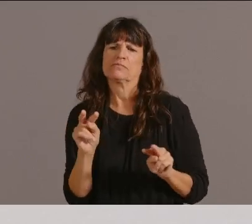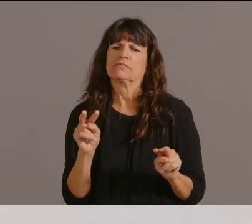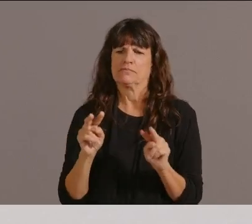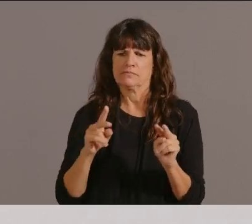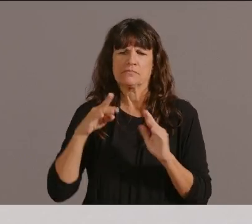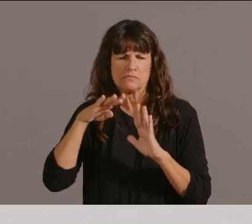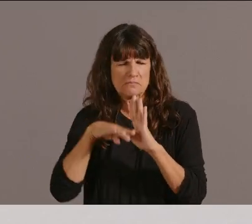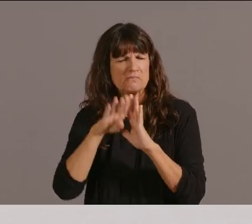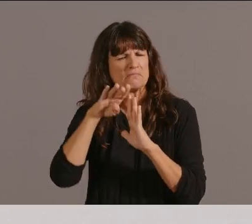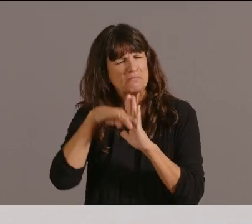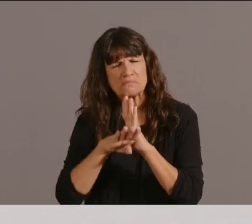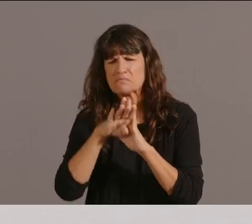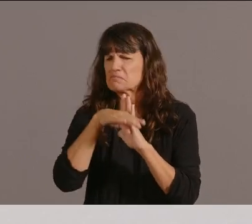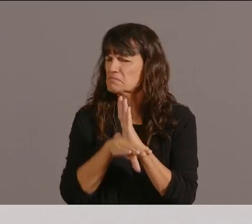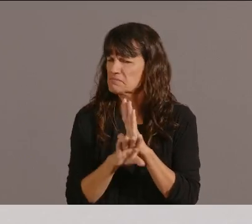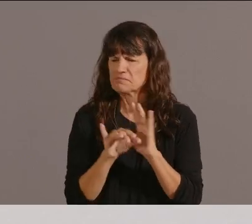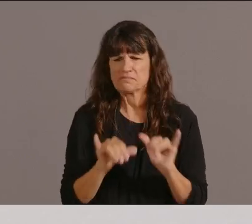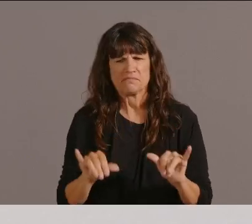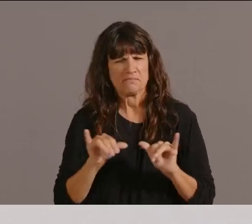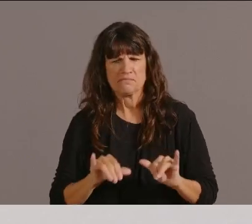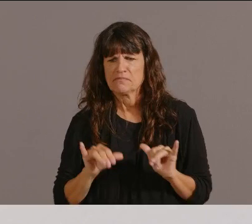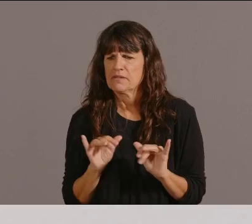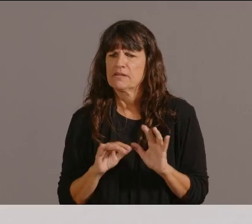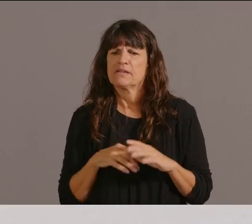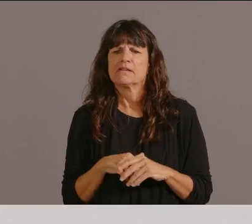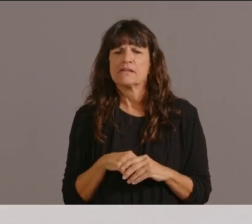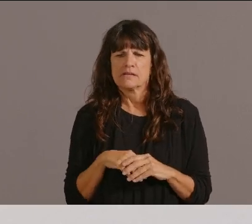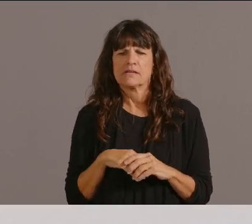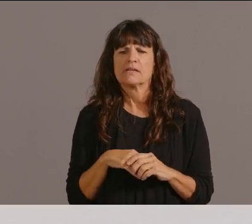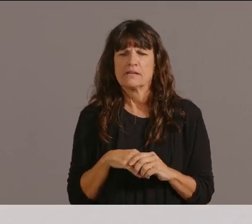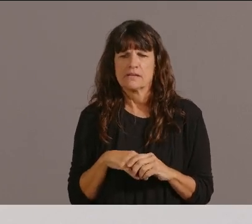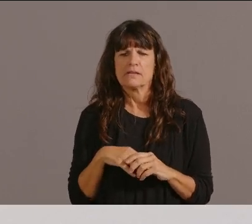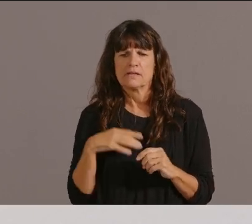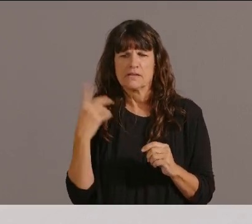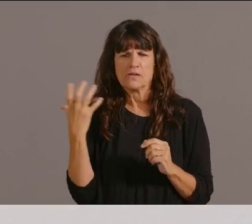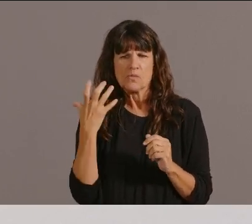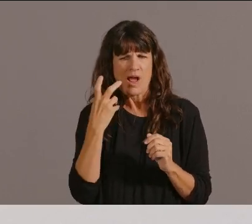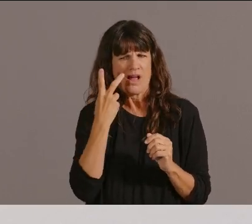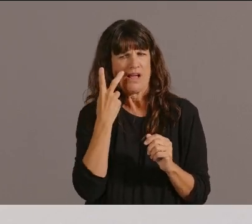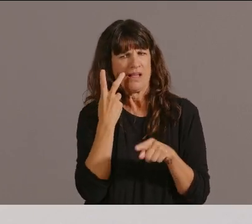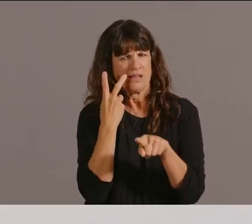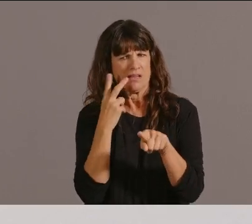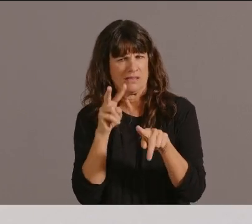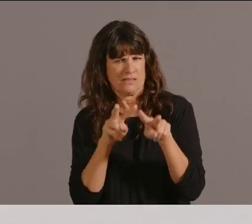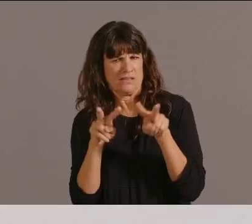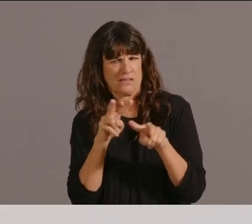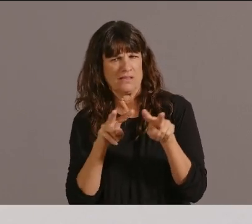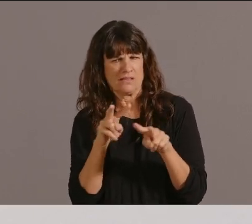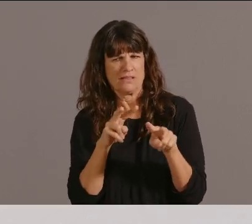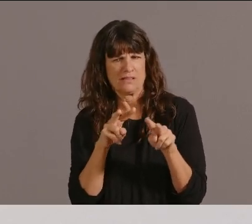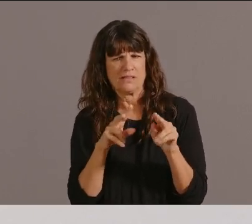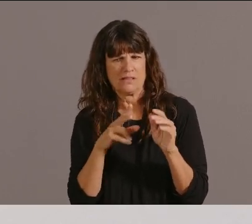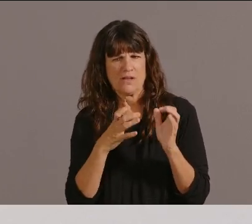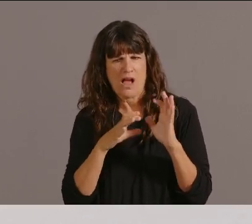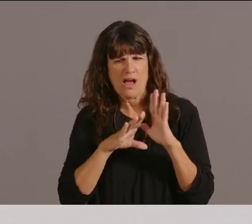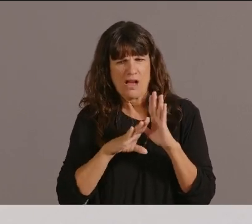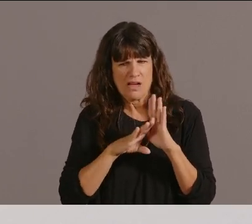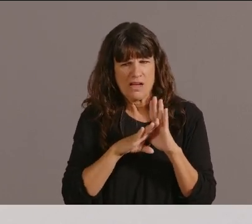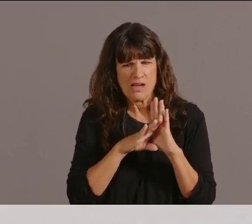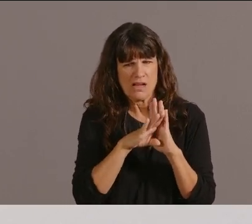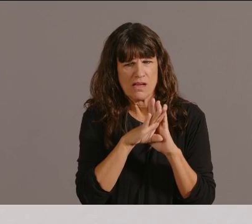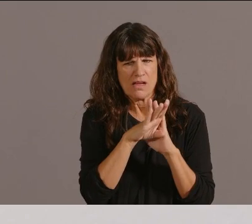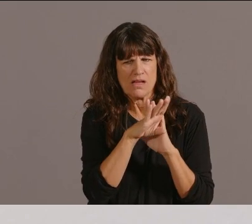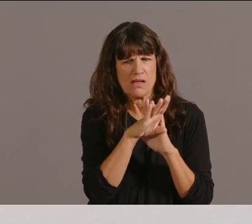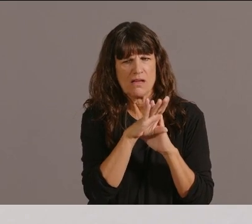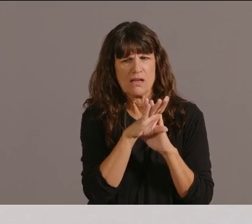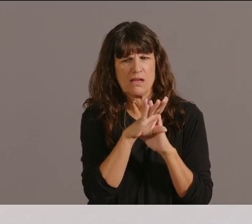would look for is a sustained period of increasing emergency rooms. I know sometime during